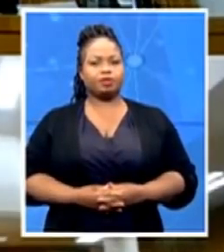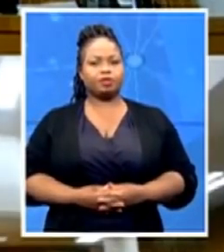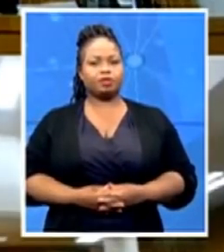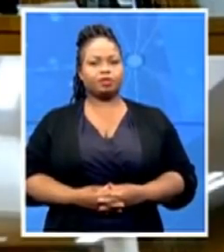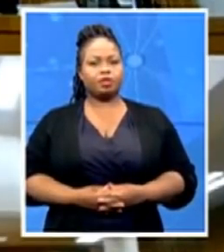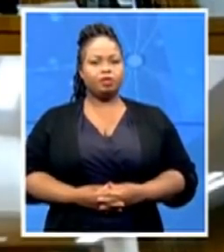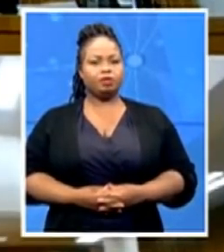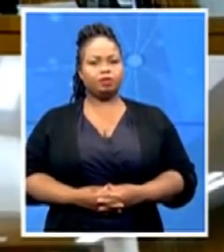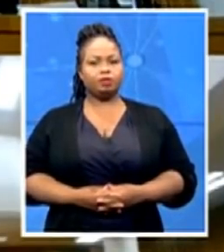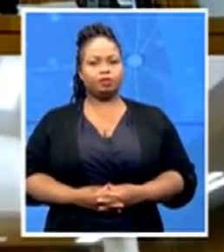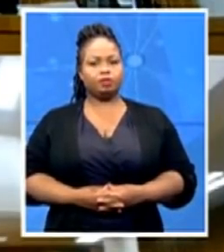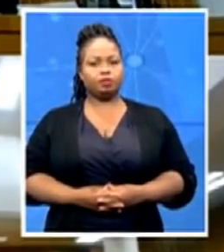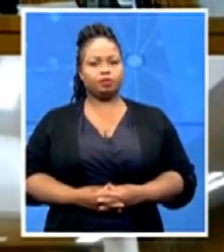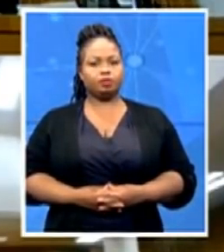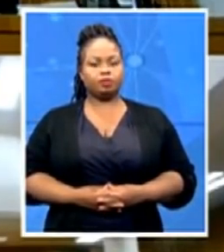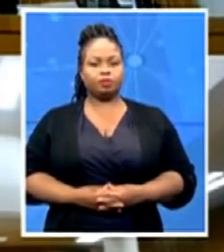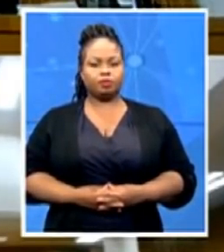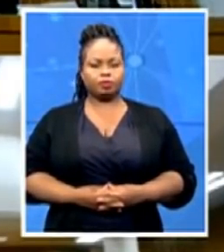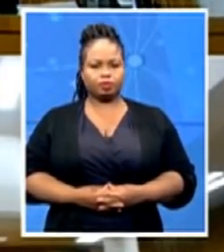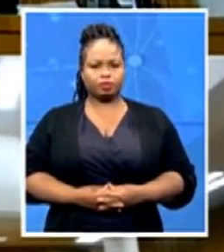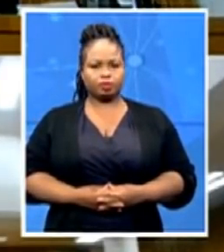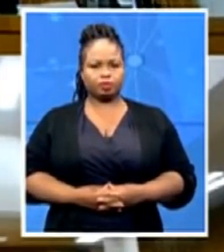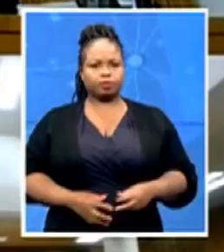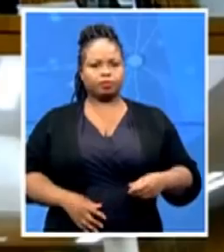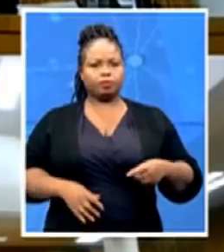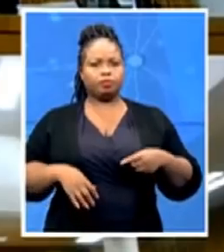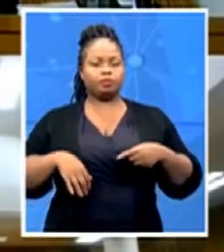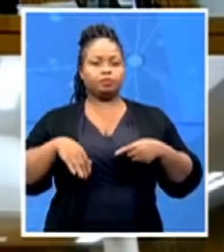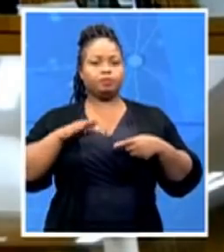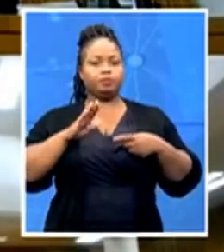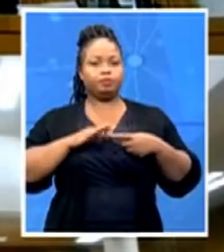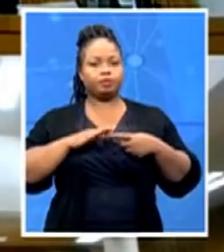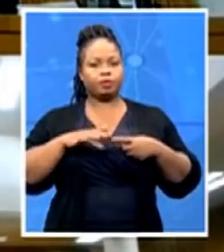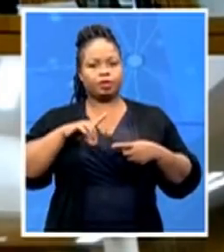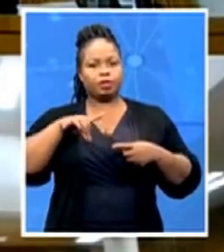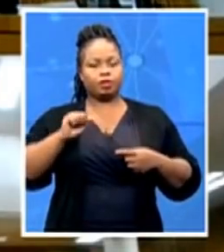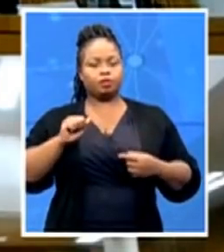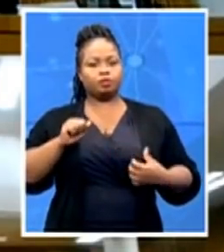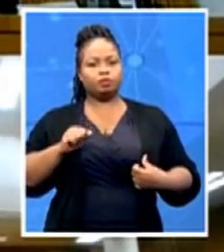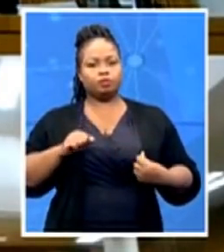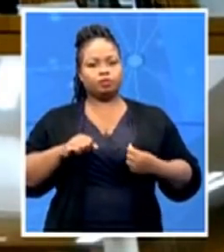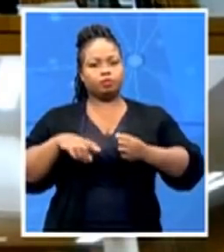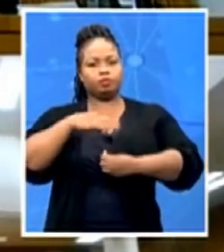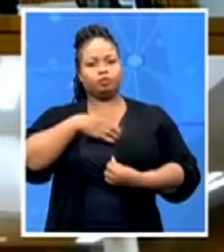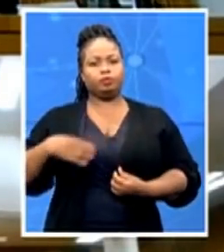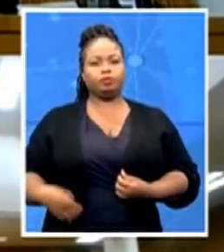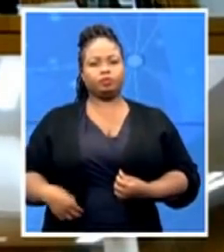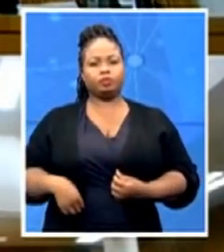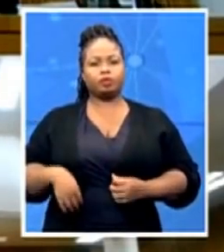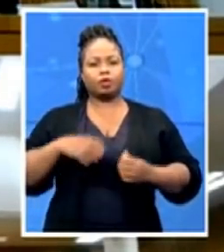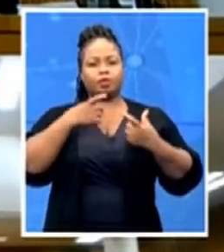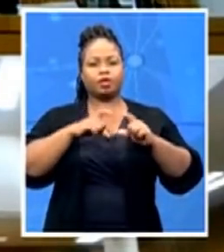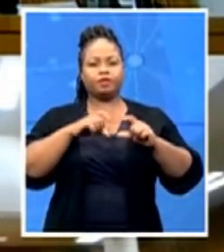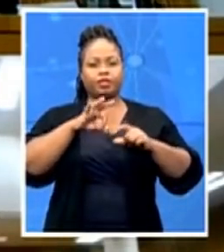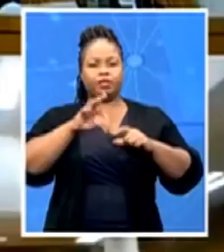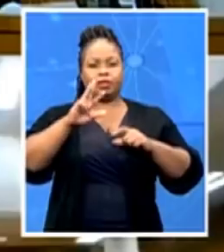The second is DA and the President, 2013 1 SA 248 at para 39, and the third is the Law Society and